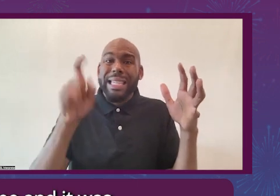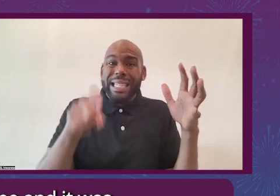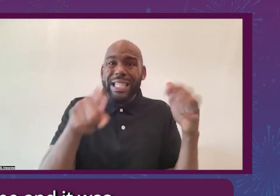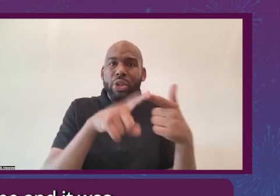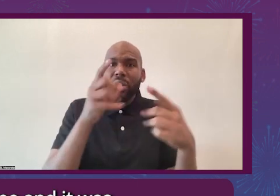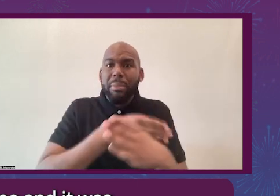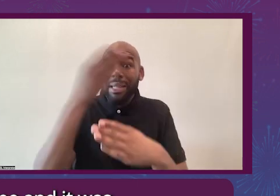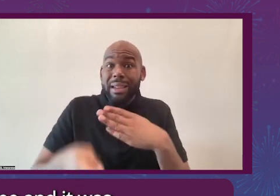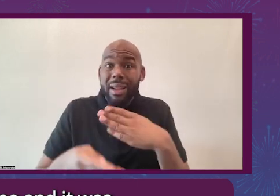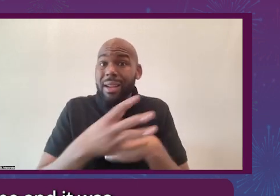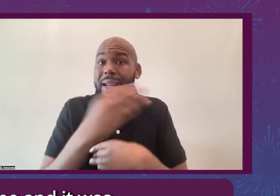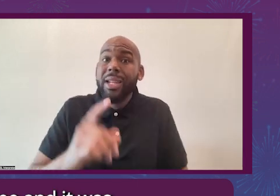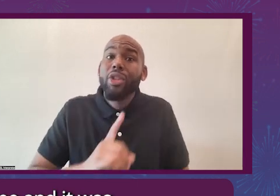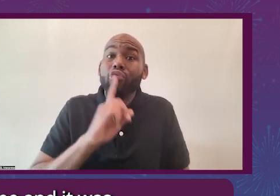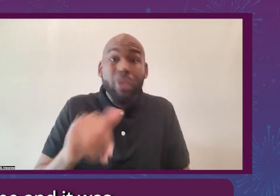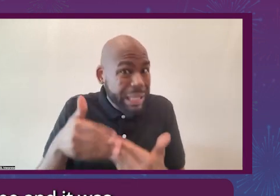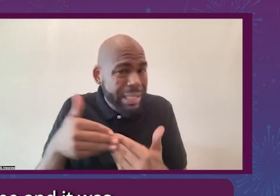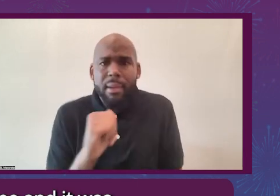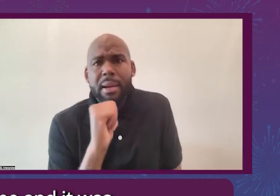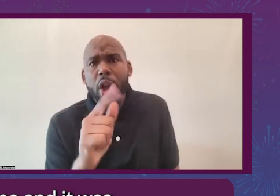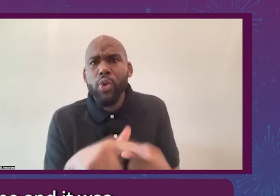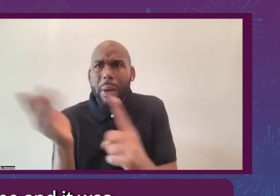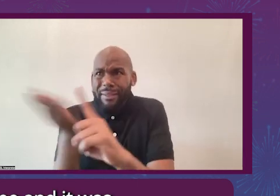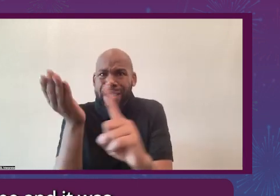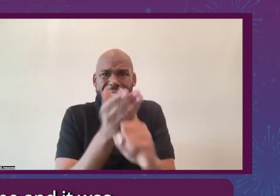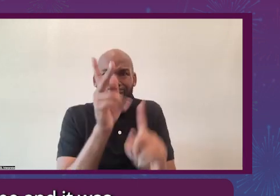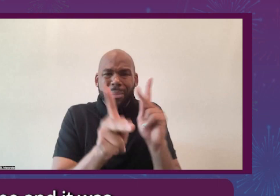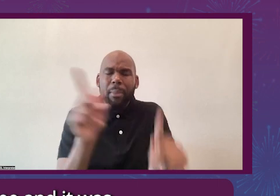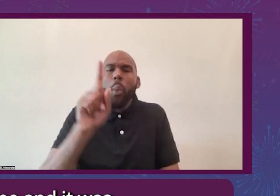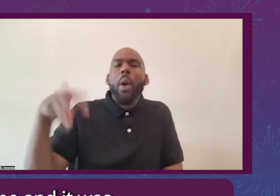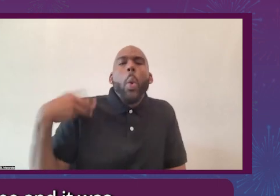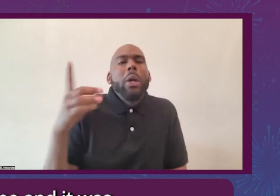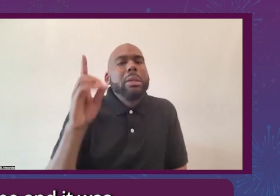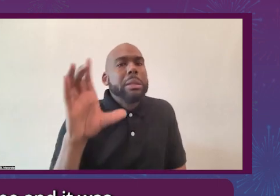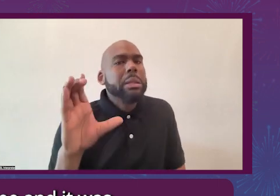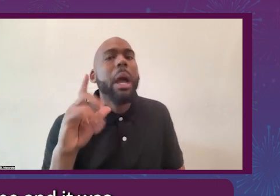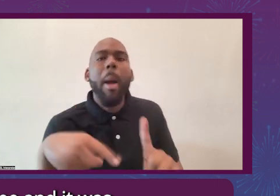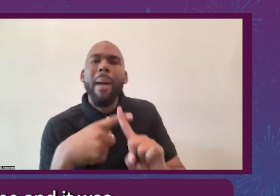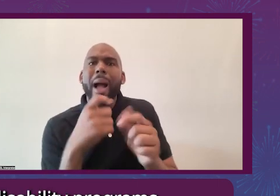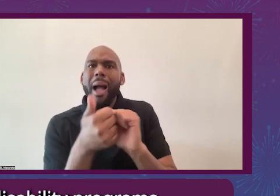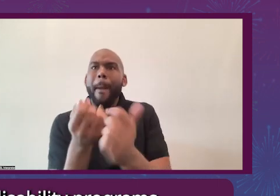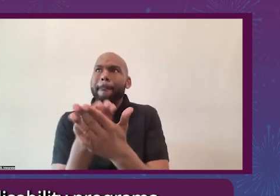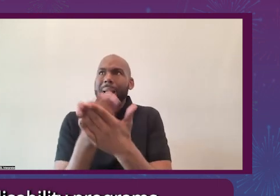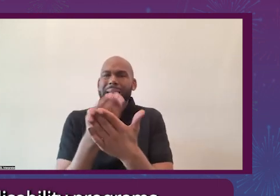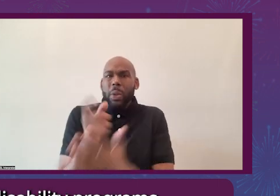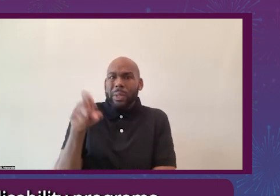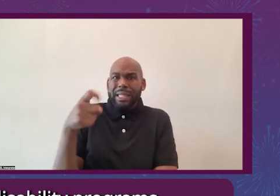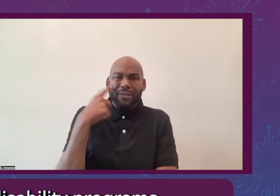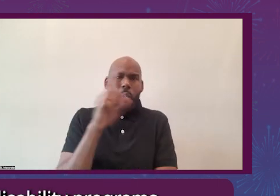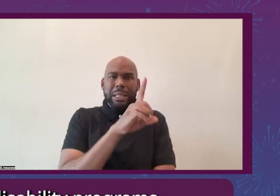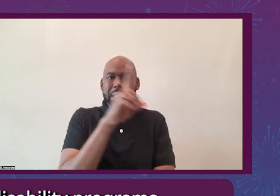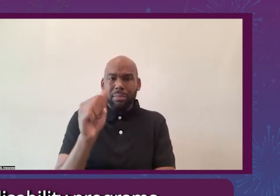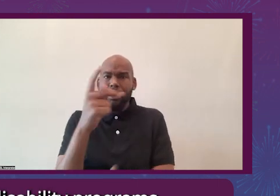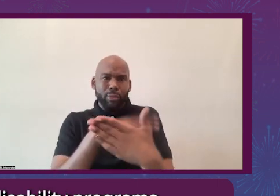much that needed to be done. And it was certainly not easy to convince people in Washington about